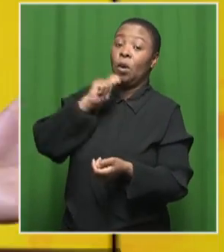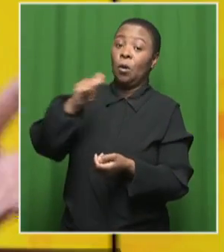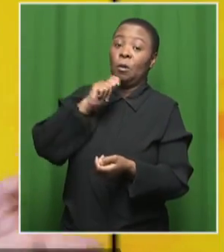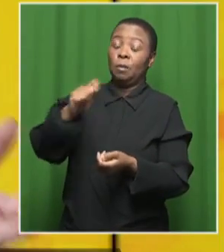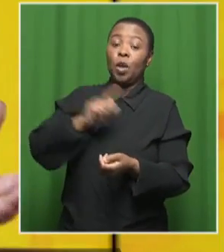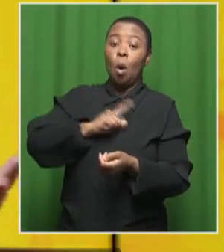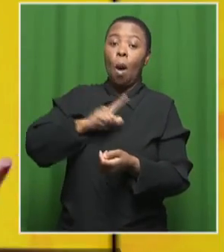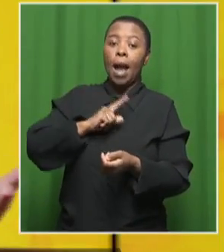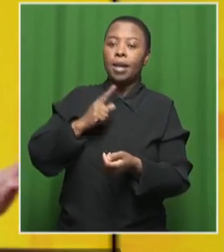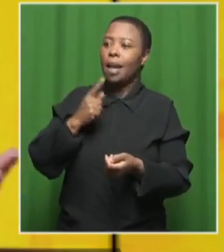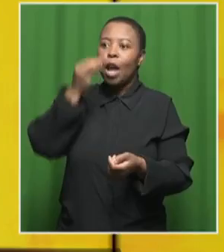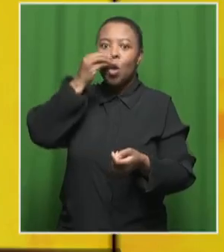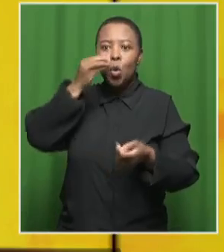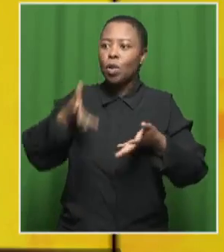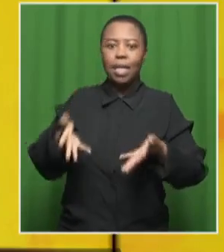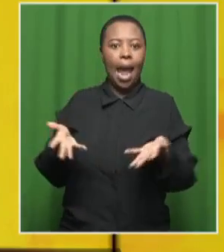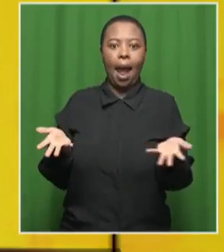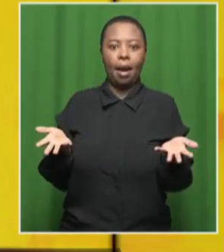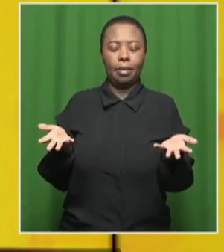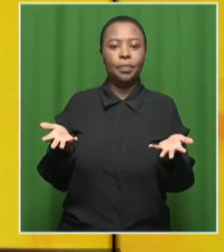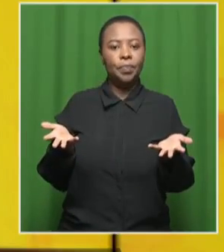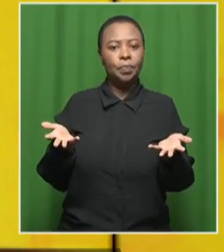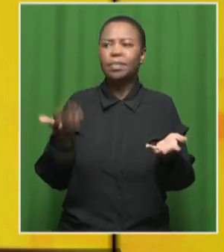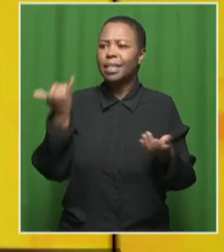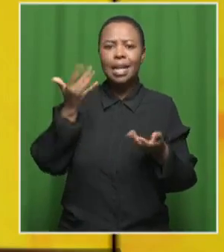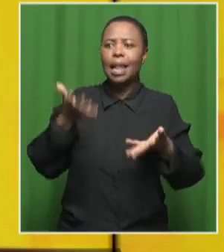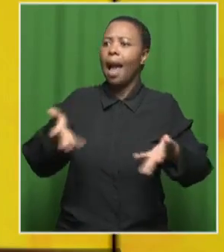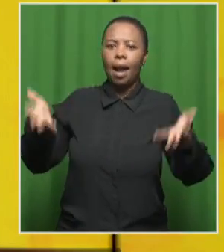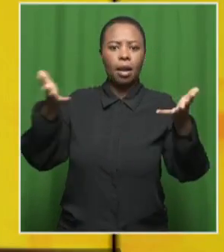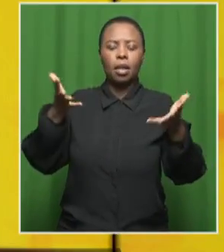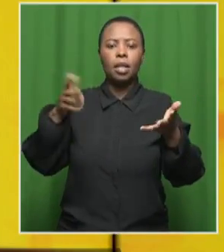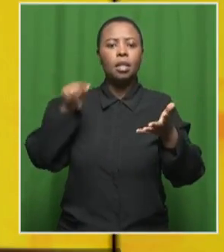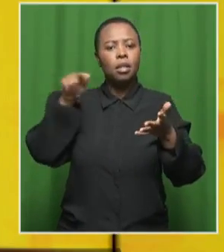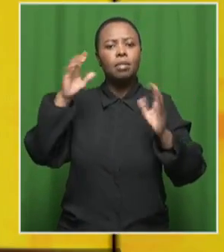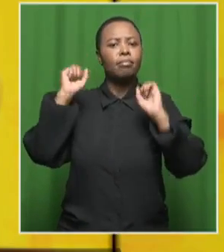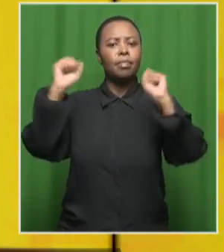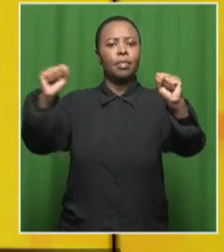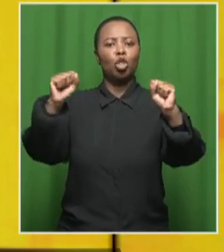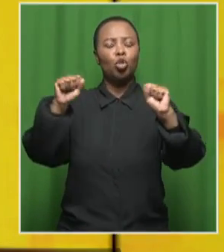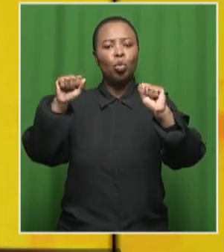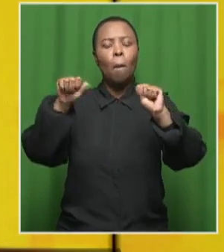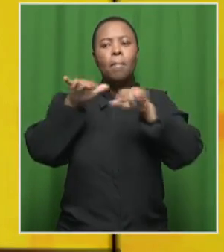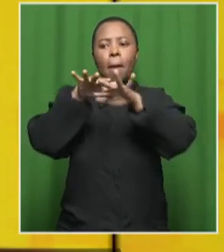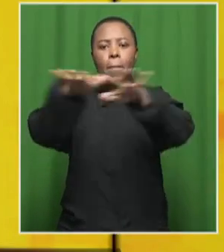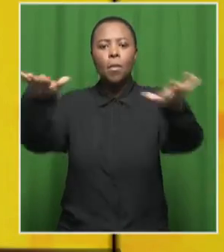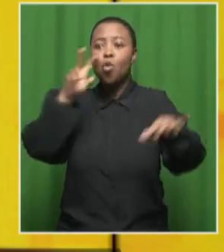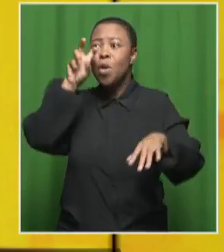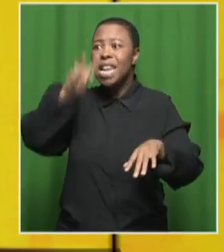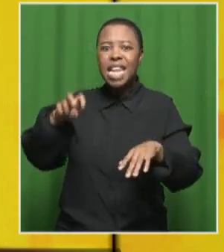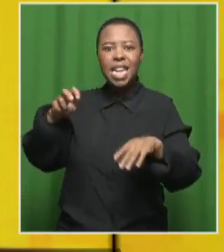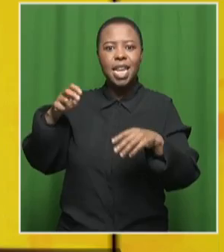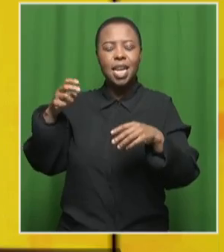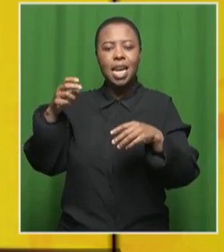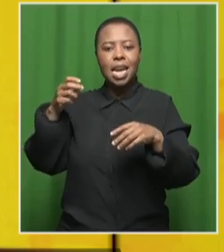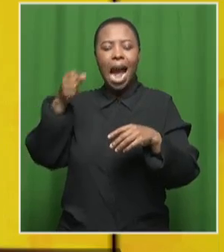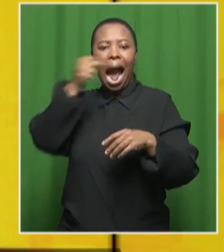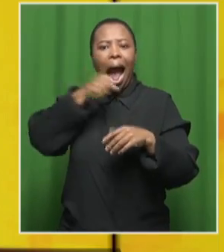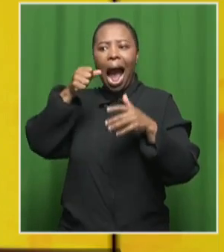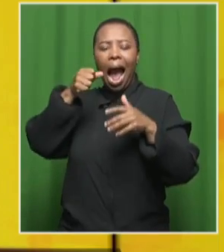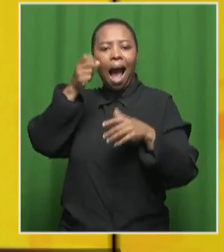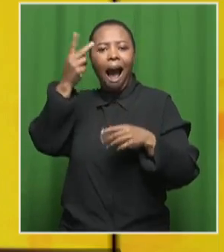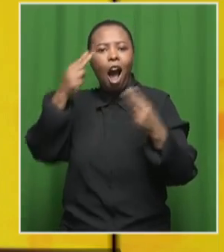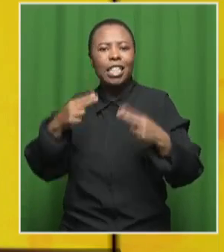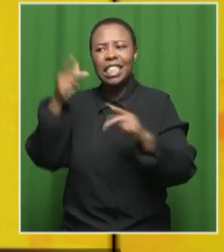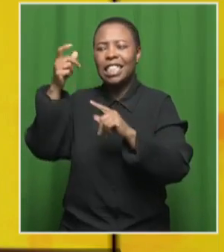example, to have the news here, to speak to the nation. You need artists to be able to help you to do that.